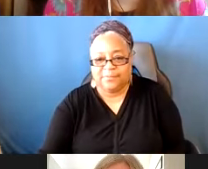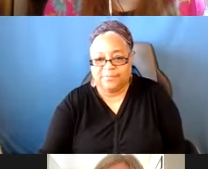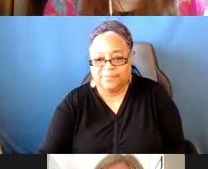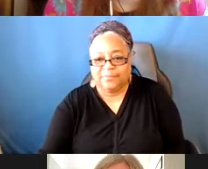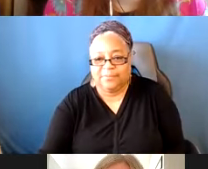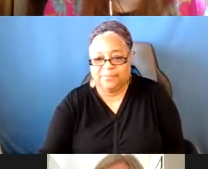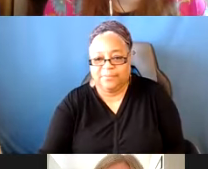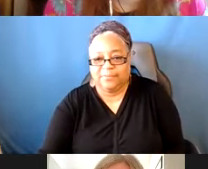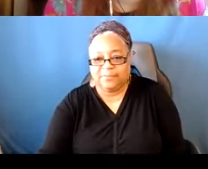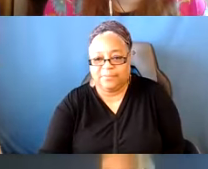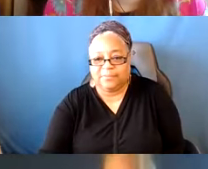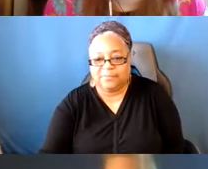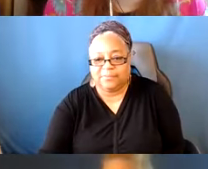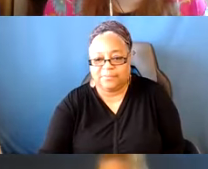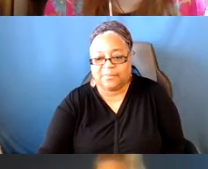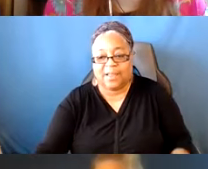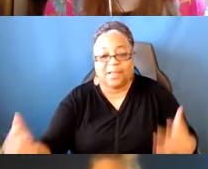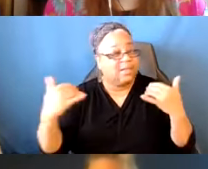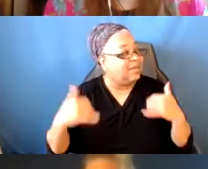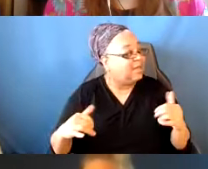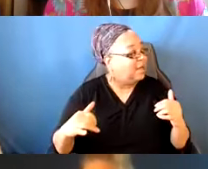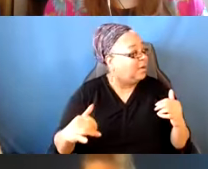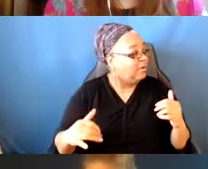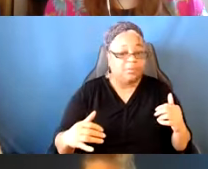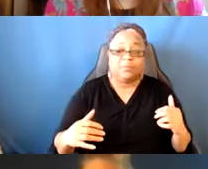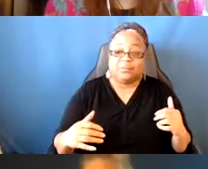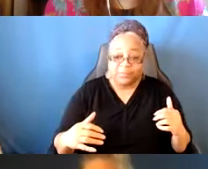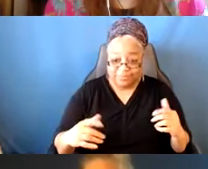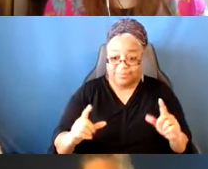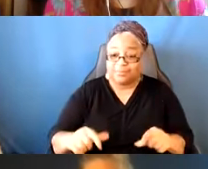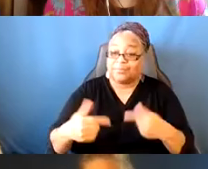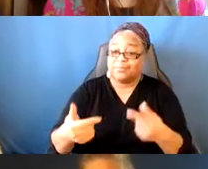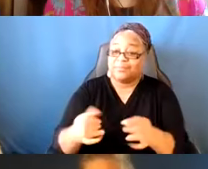So let's talk about what safety planning is.